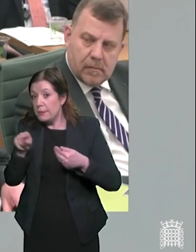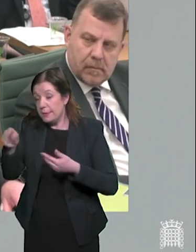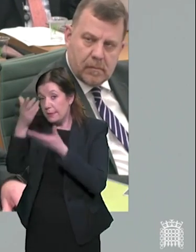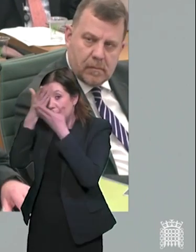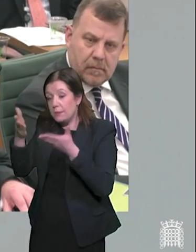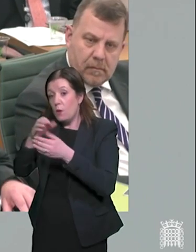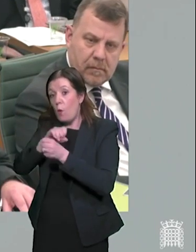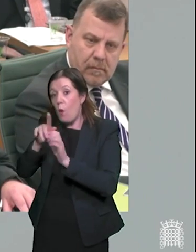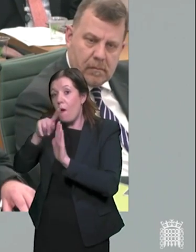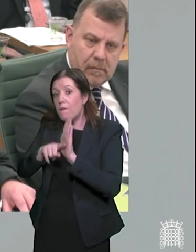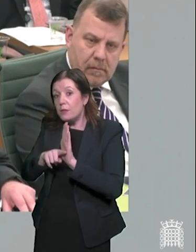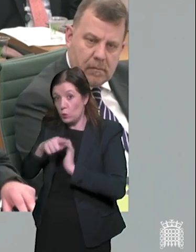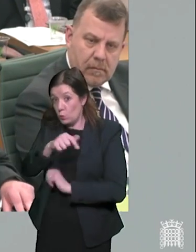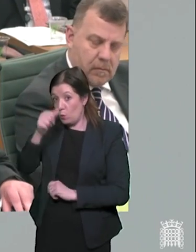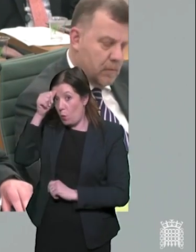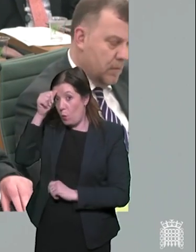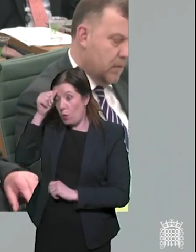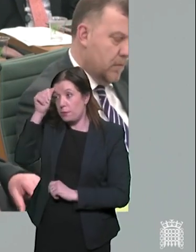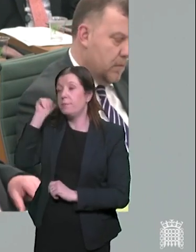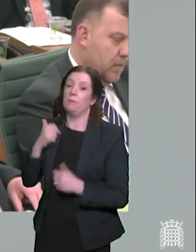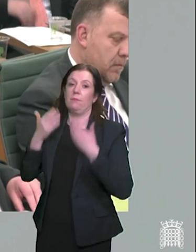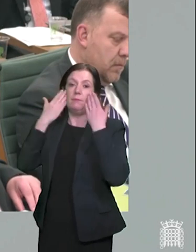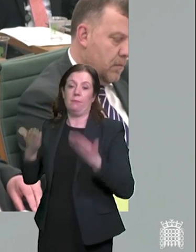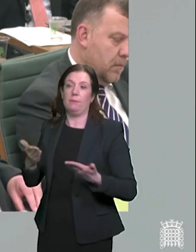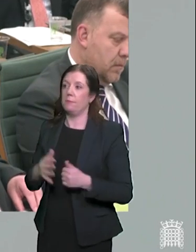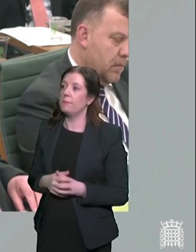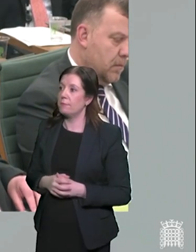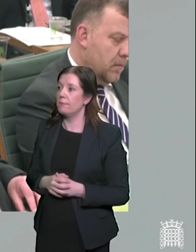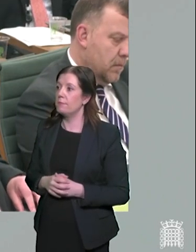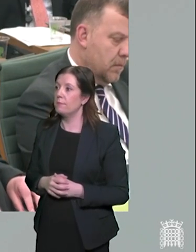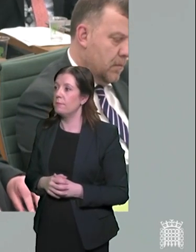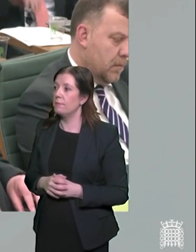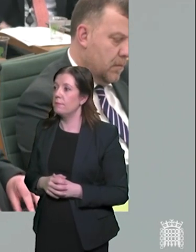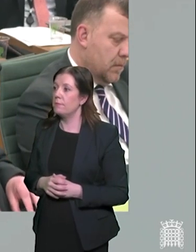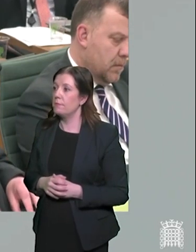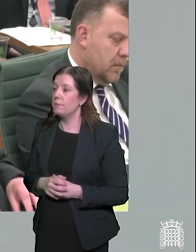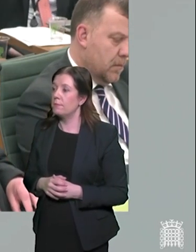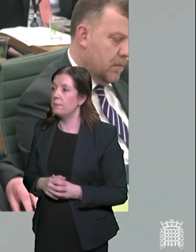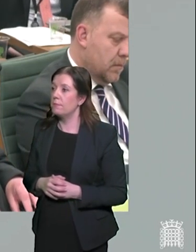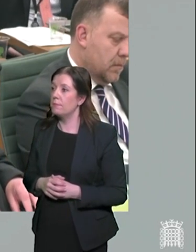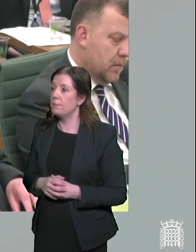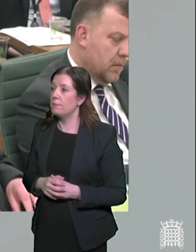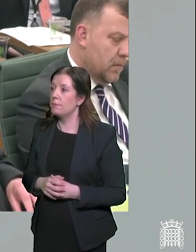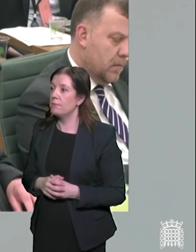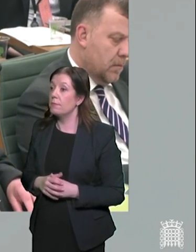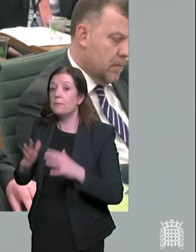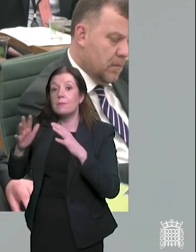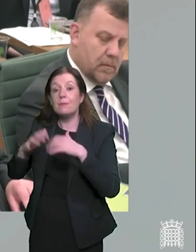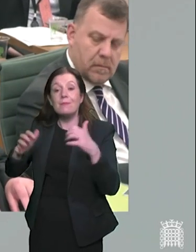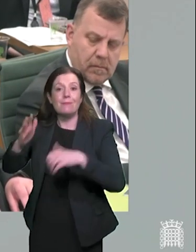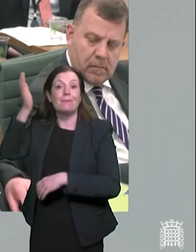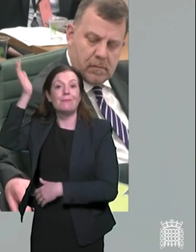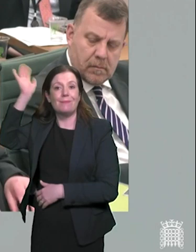compliant with COVID rules? No. Thank you. Mr. Johnson, before we move on to discuss what you said in the House about gatherings in number